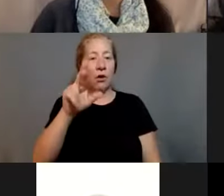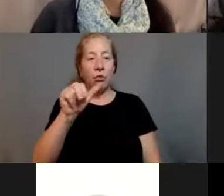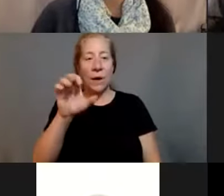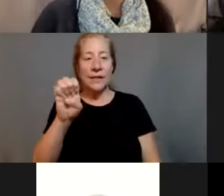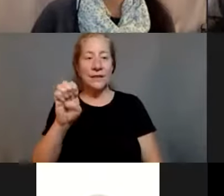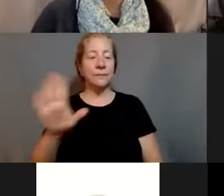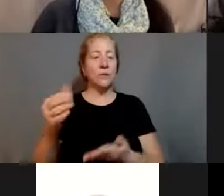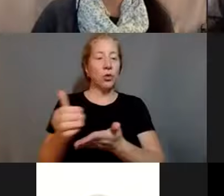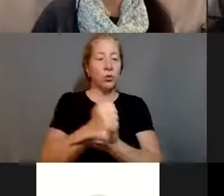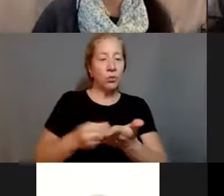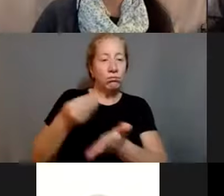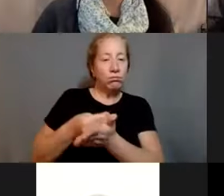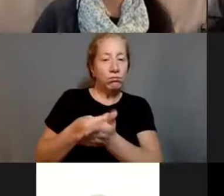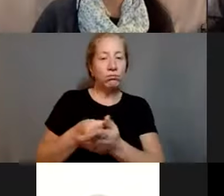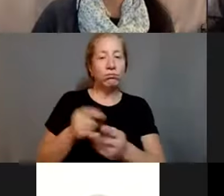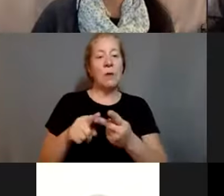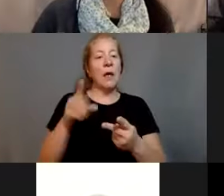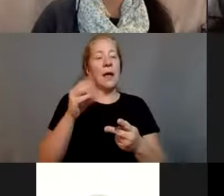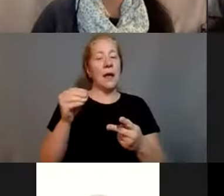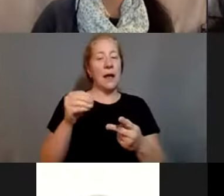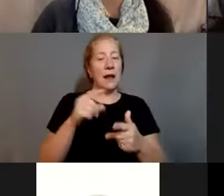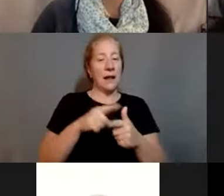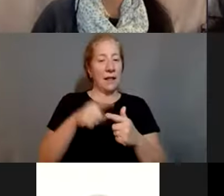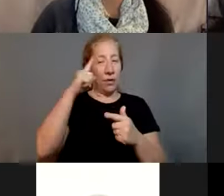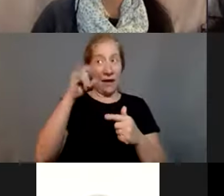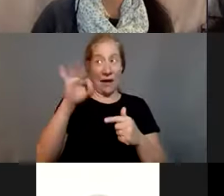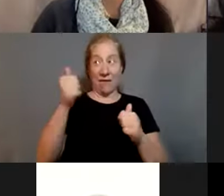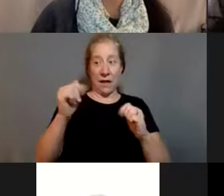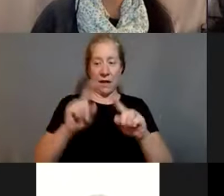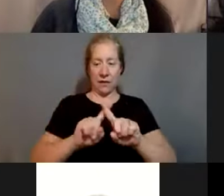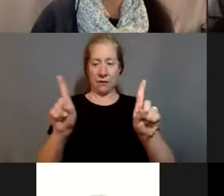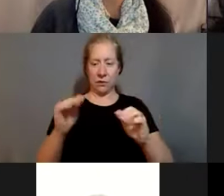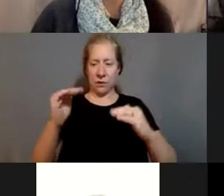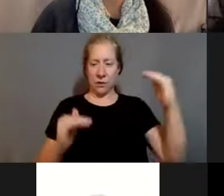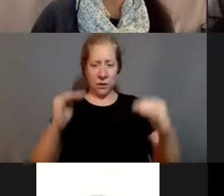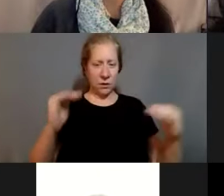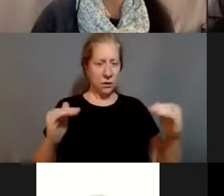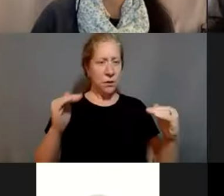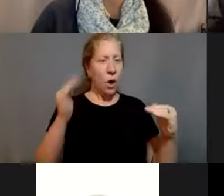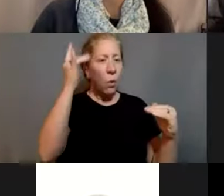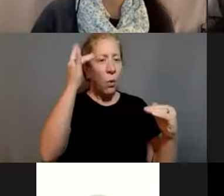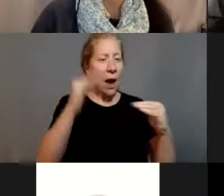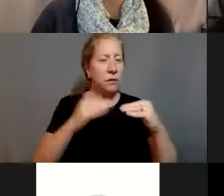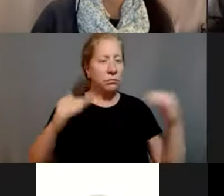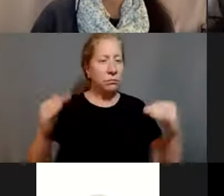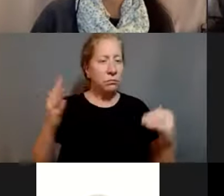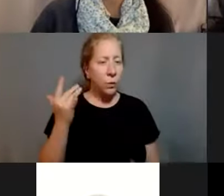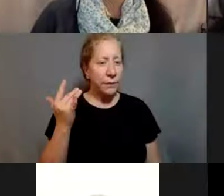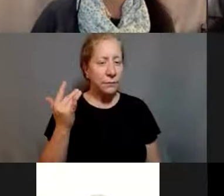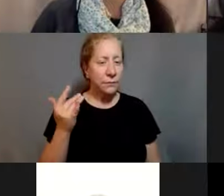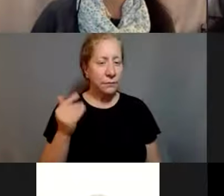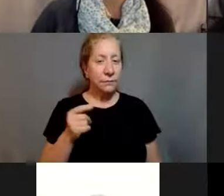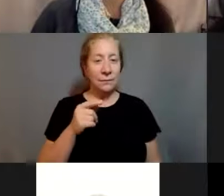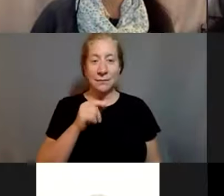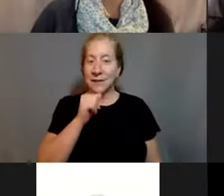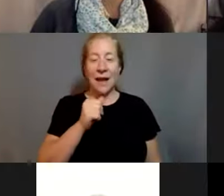socioeconomic status, but then you have to look at that. If there are disparities, if there are differences, why are they differences? And it's usually